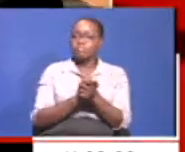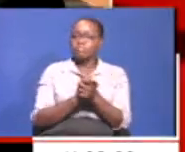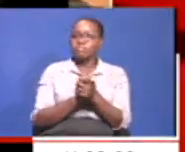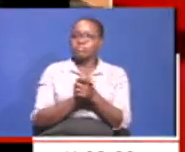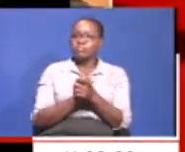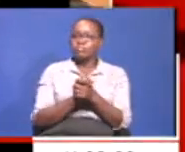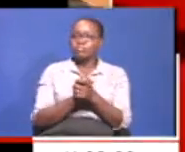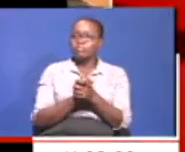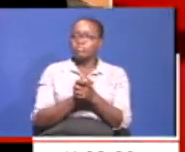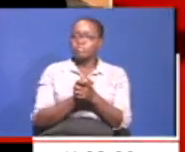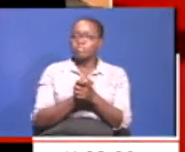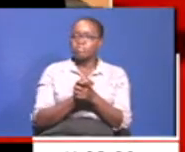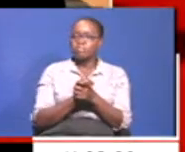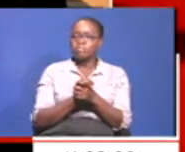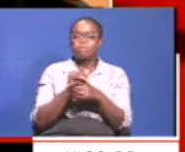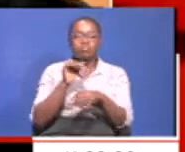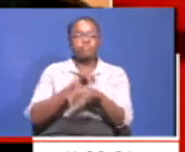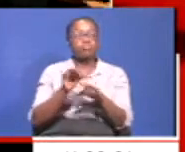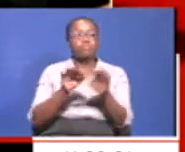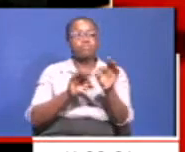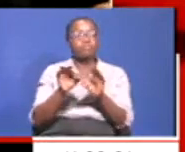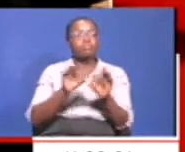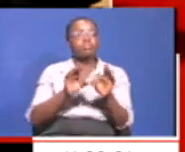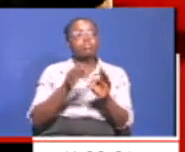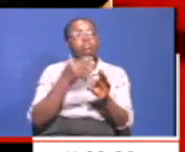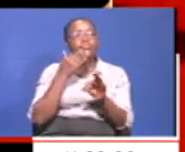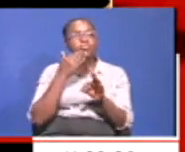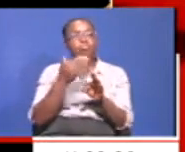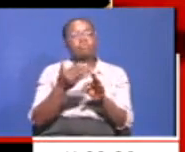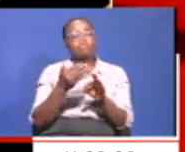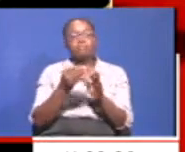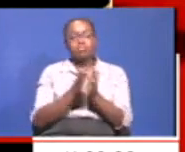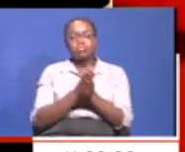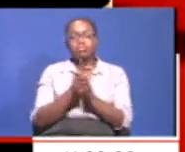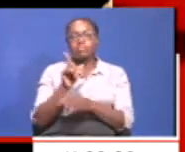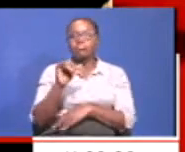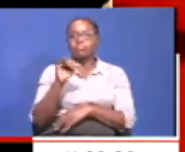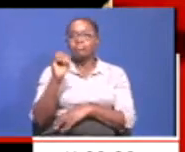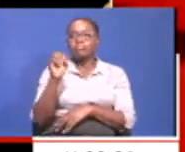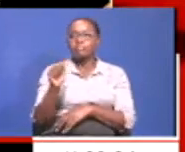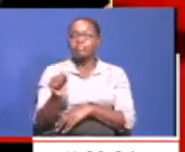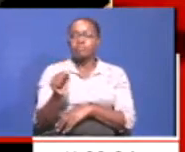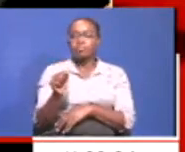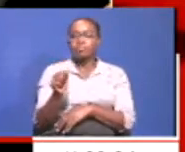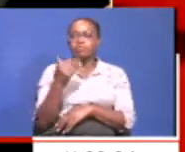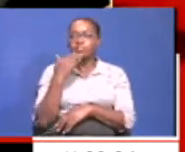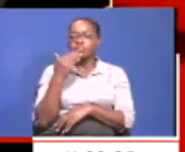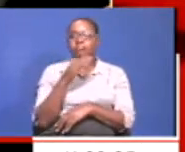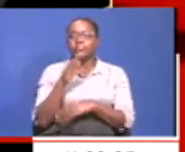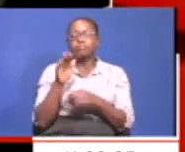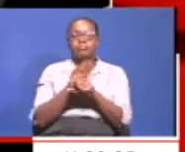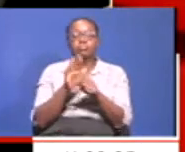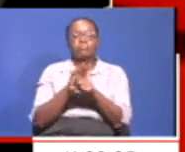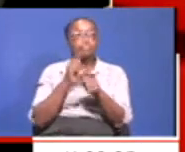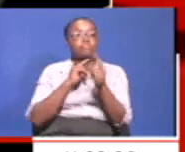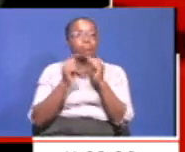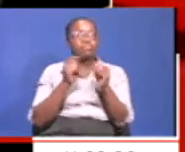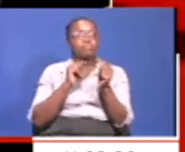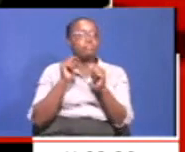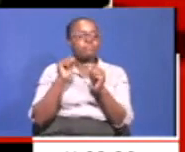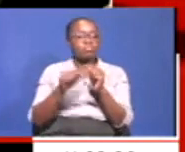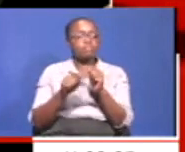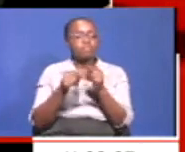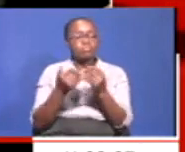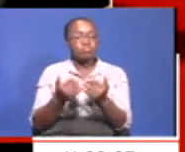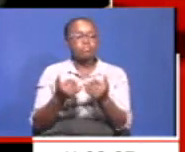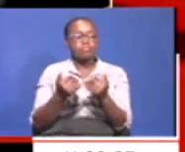The proper descriptive. Well, Pauline, for Lisa, as we come to a close of this interview, you could now give